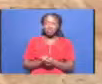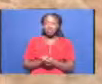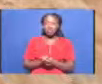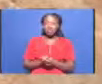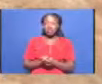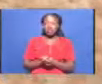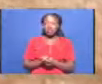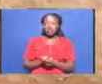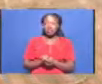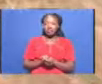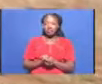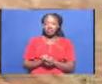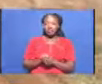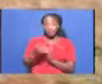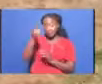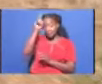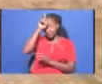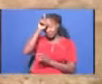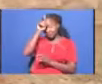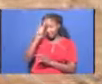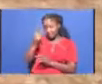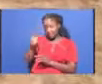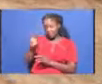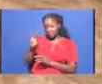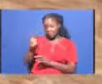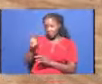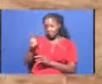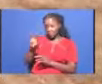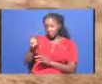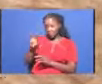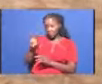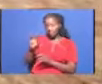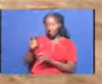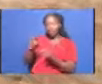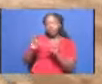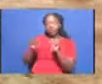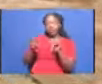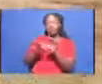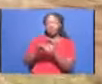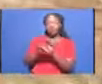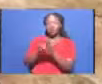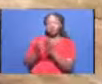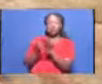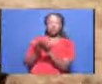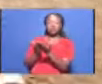At Mikameni village, you meet these community group members,